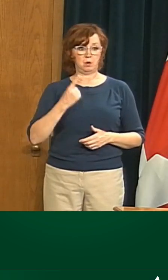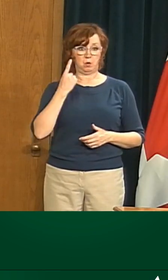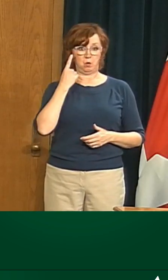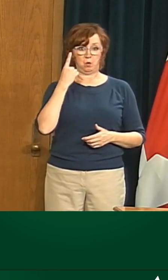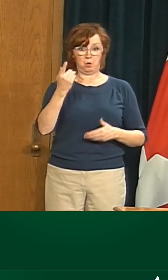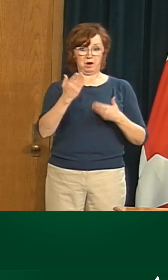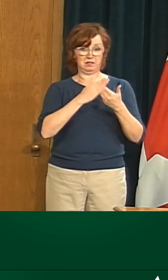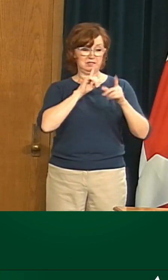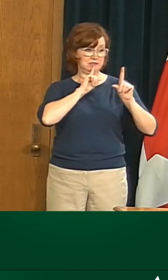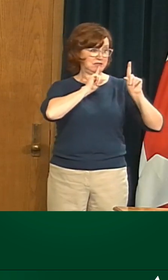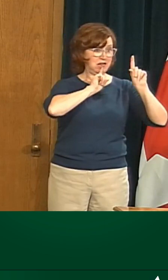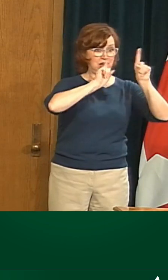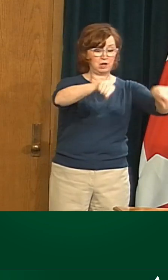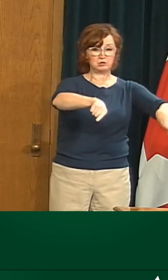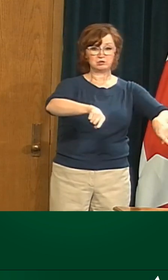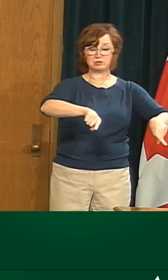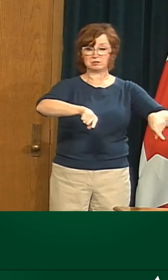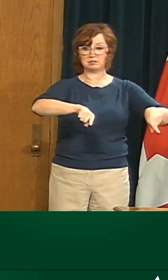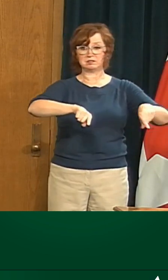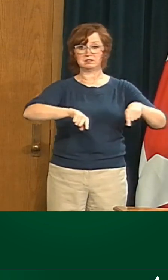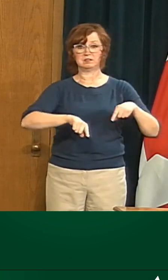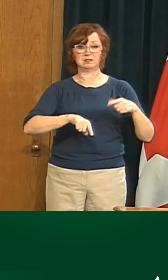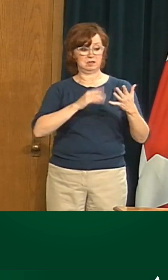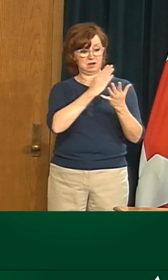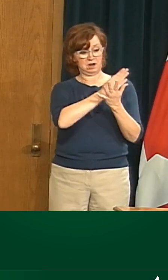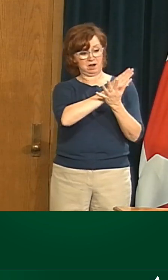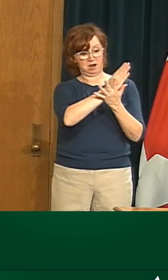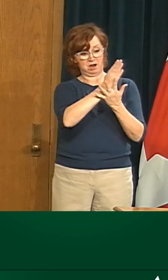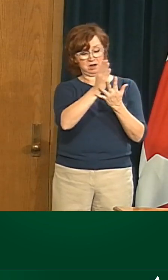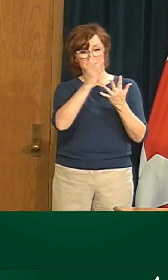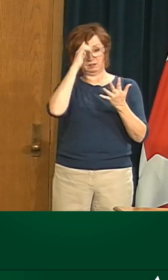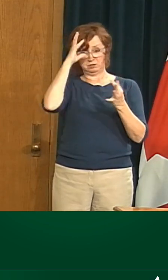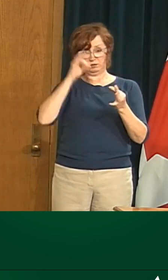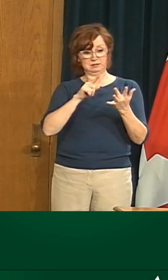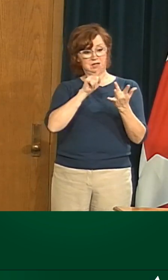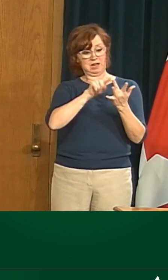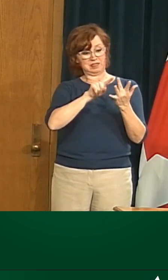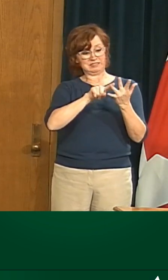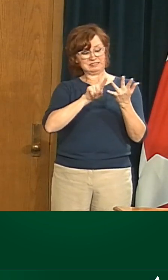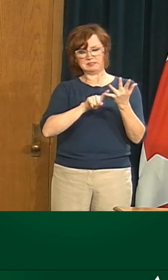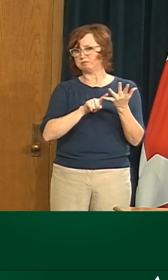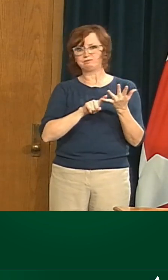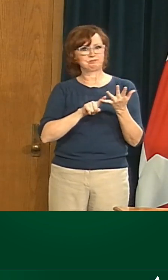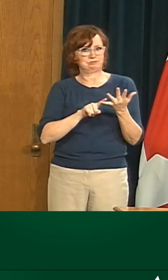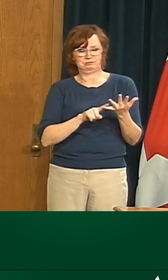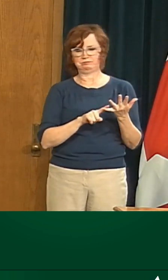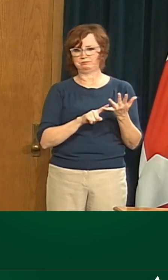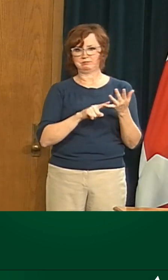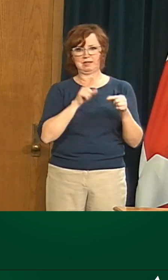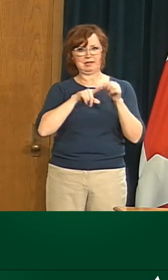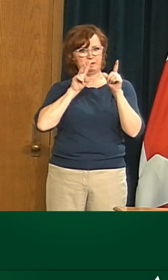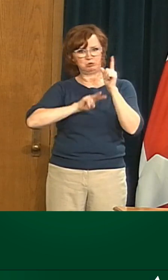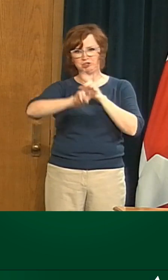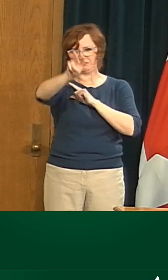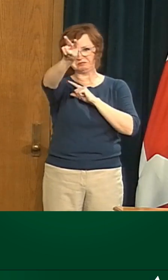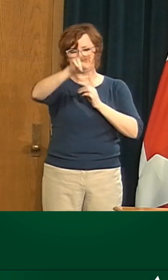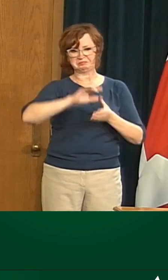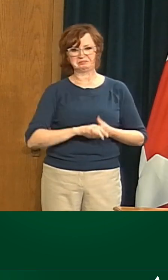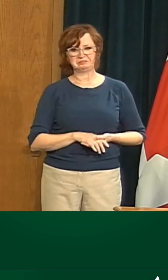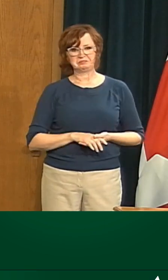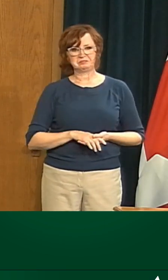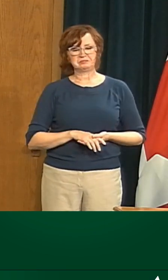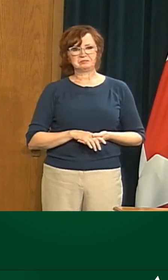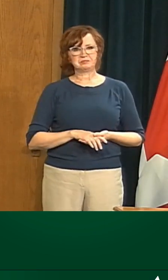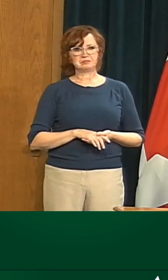we will or will not move ahead with, let's say, phase 3, or that we would extend or move sooner, even potentially with phase 3,